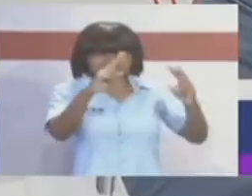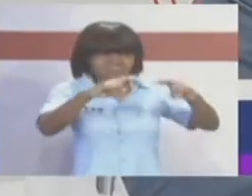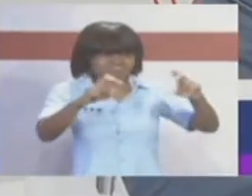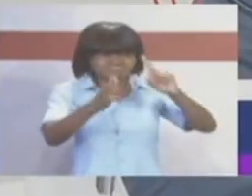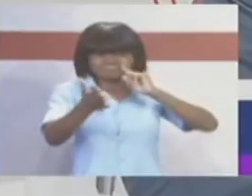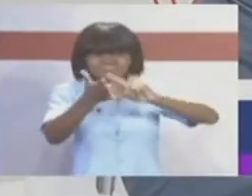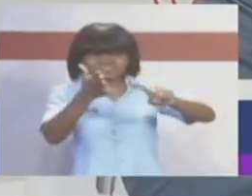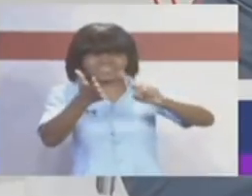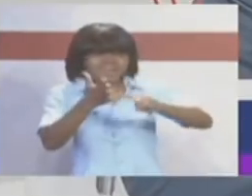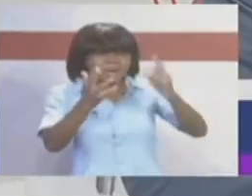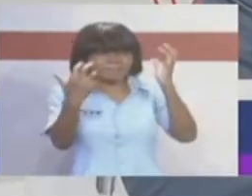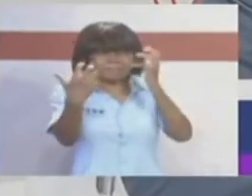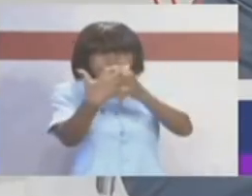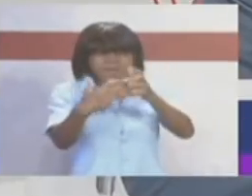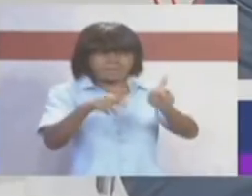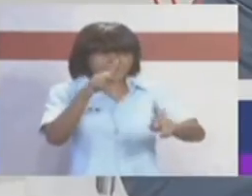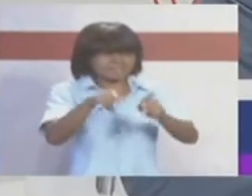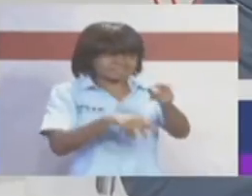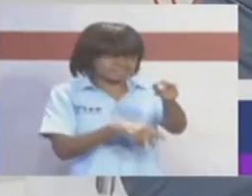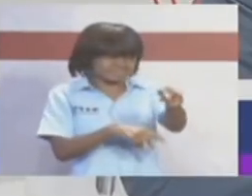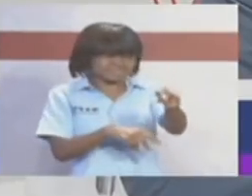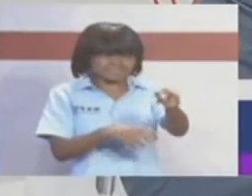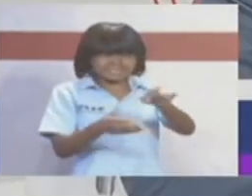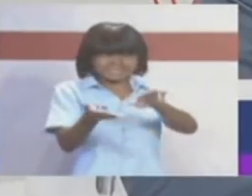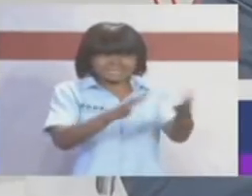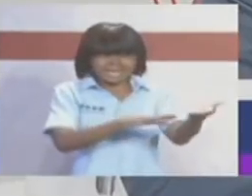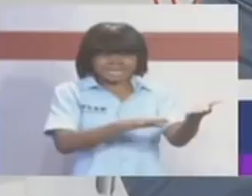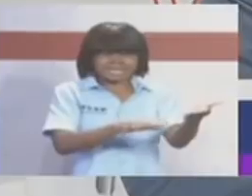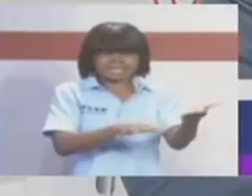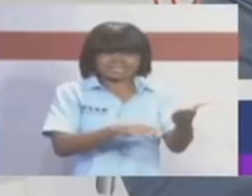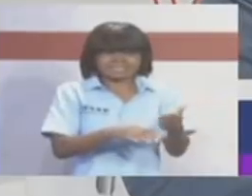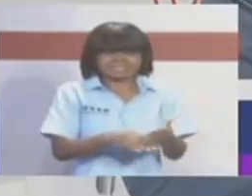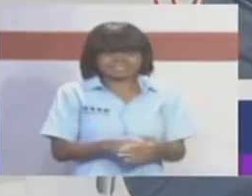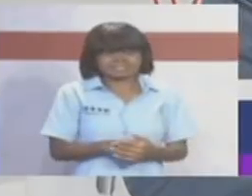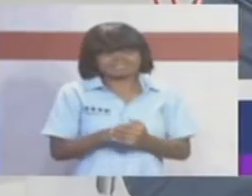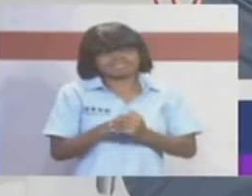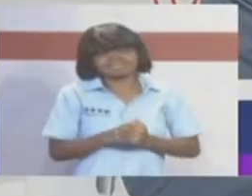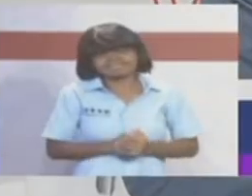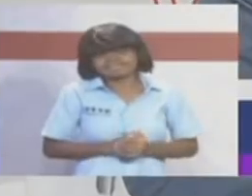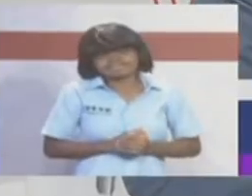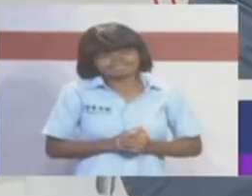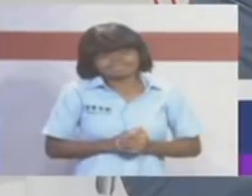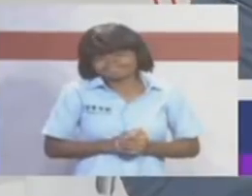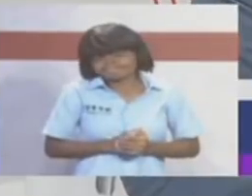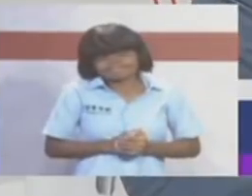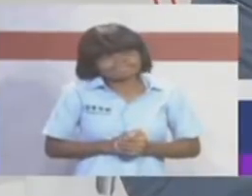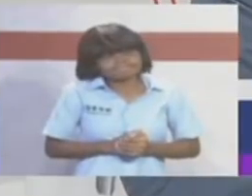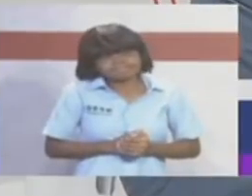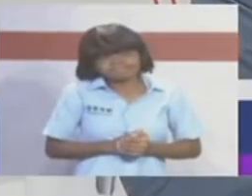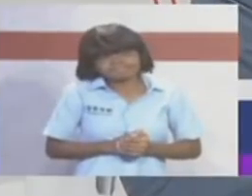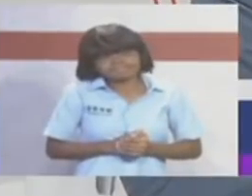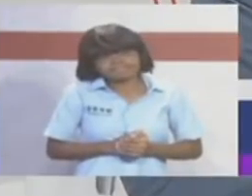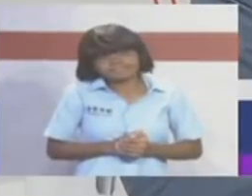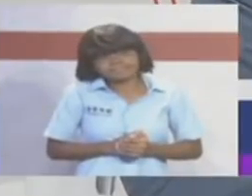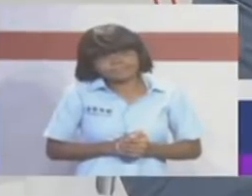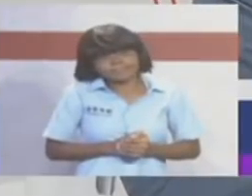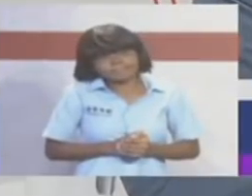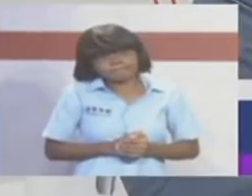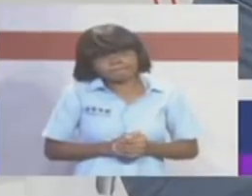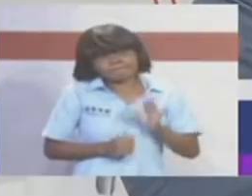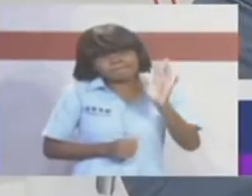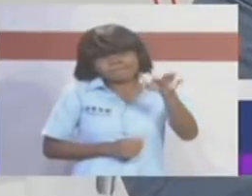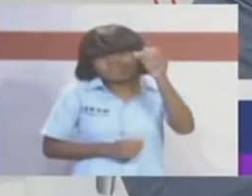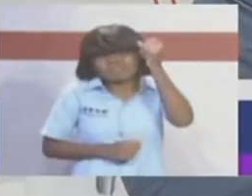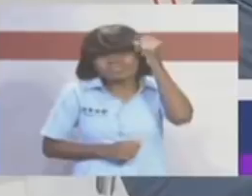correlations based on the fact that the majority of the vaccines that we have distributed have actually been one brand. So